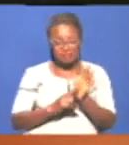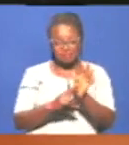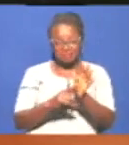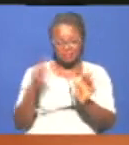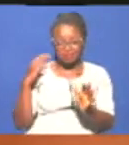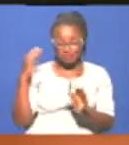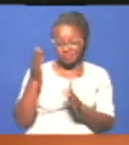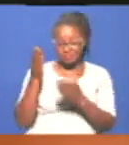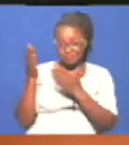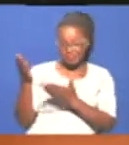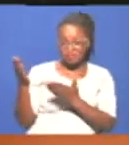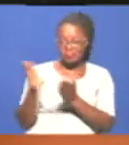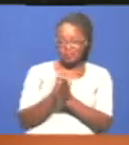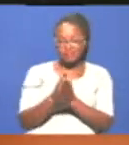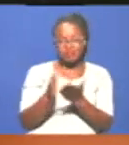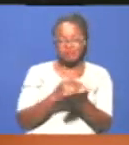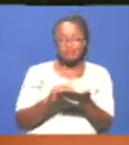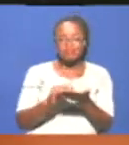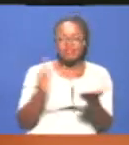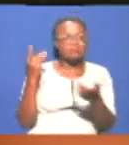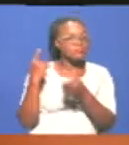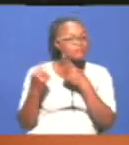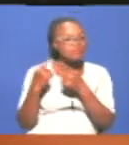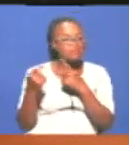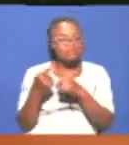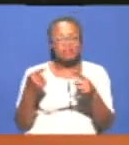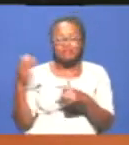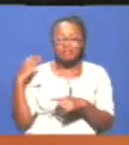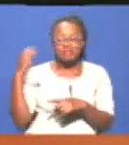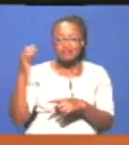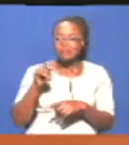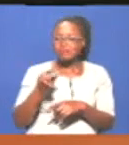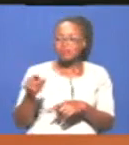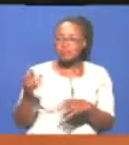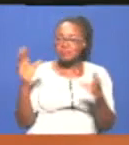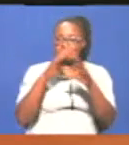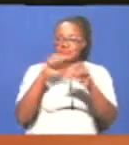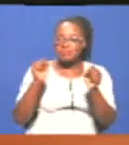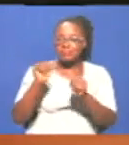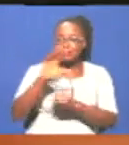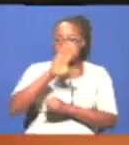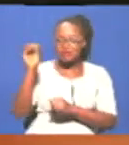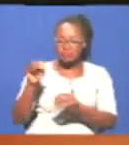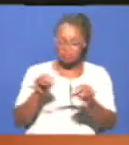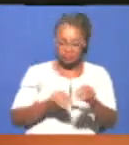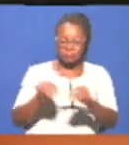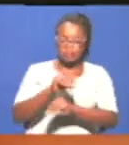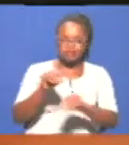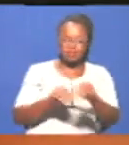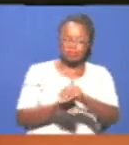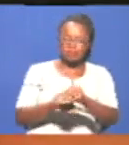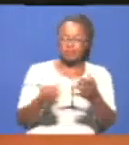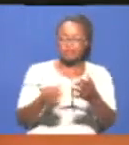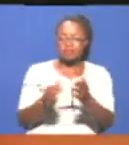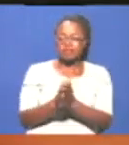And to tell us about that and the experiences from that championship, we've got the president of the Africa Chess Confederation, Louis